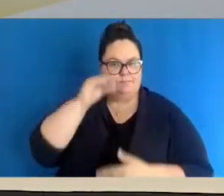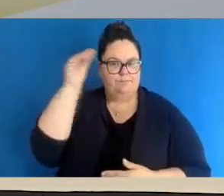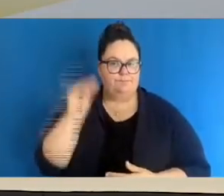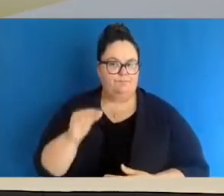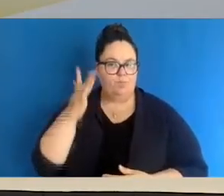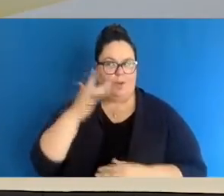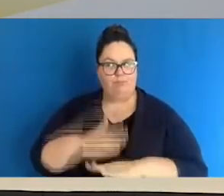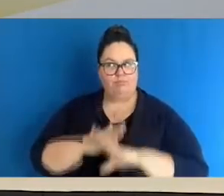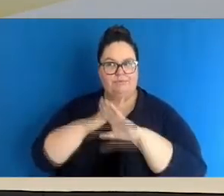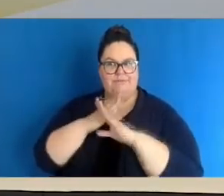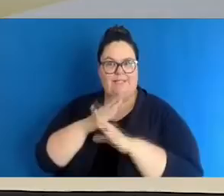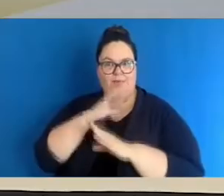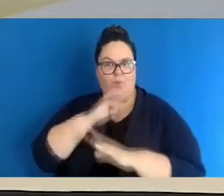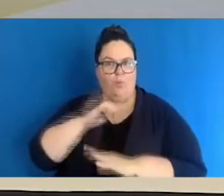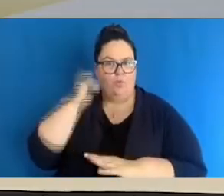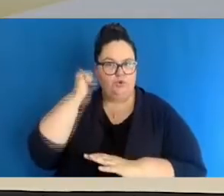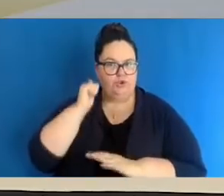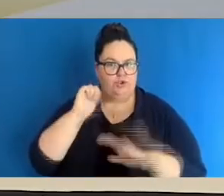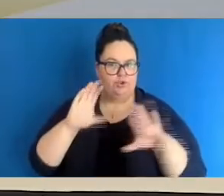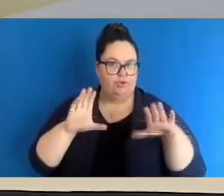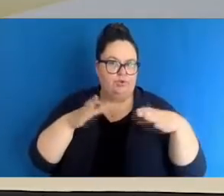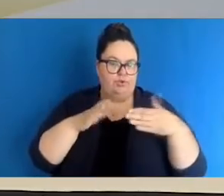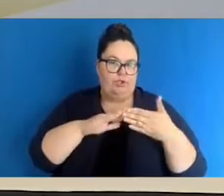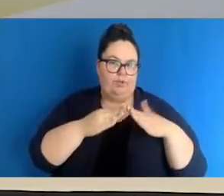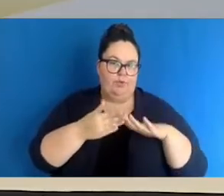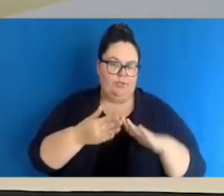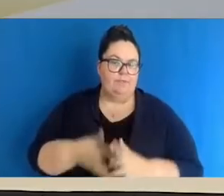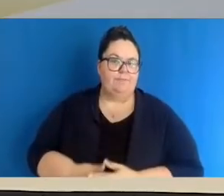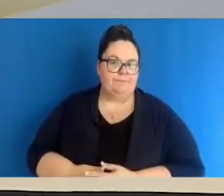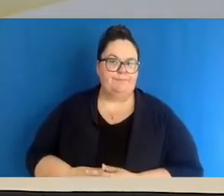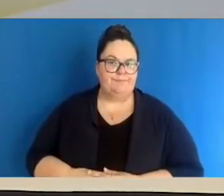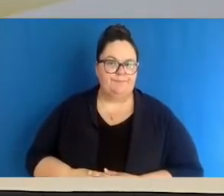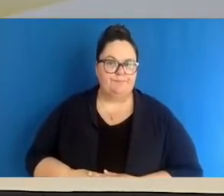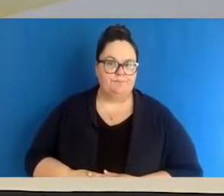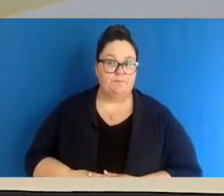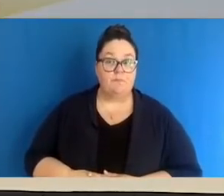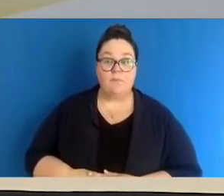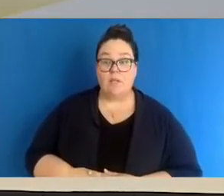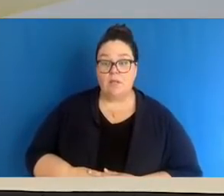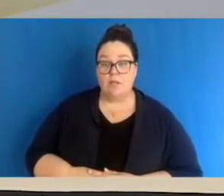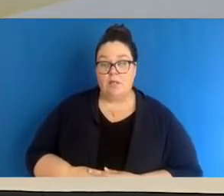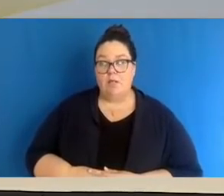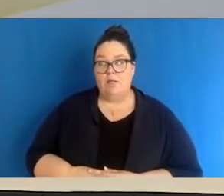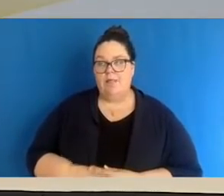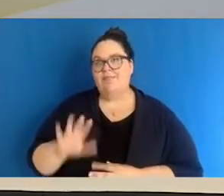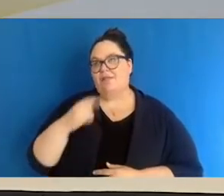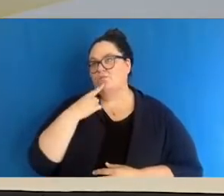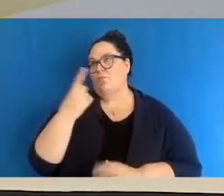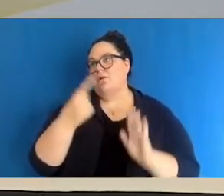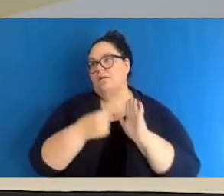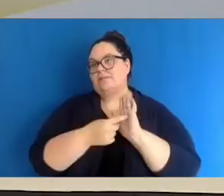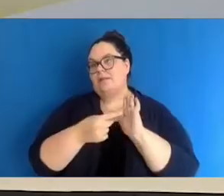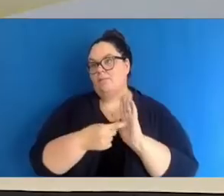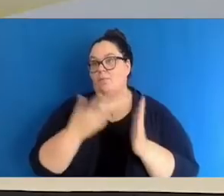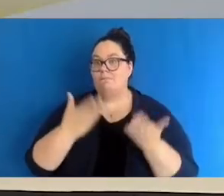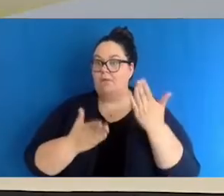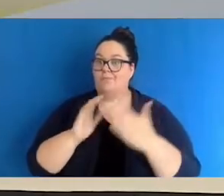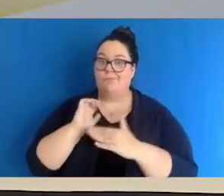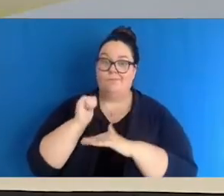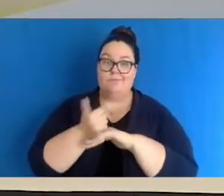protect those particularly vulnerable populations. So if there is an area like that, that would be an example where we may need